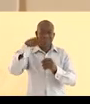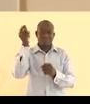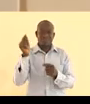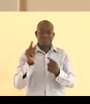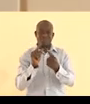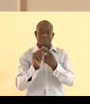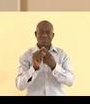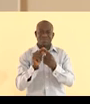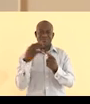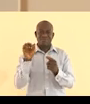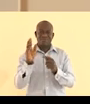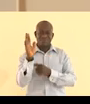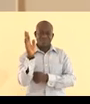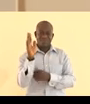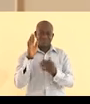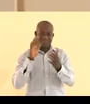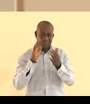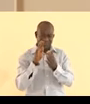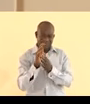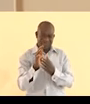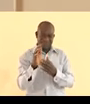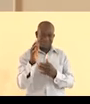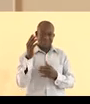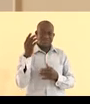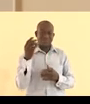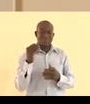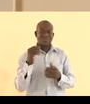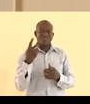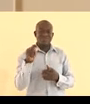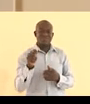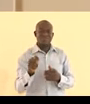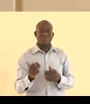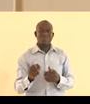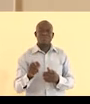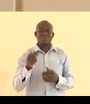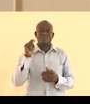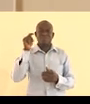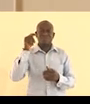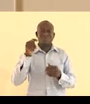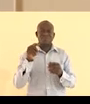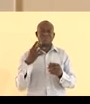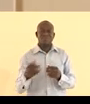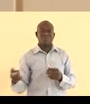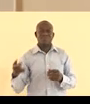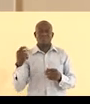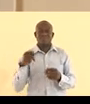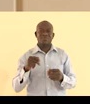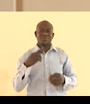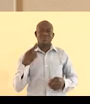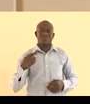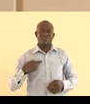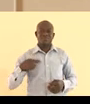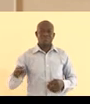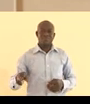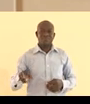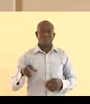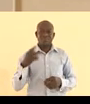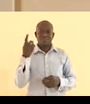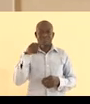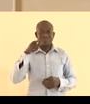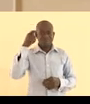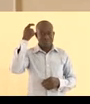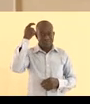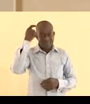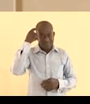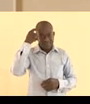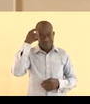God against the decadence in religion, against the decadence in government,